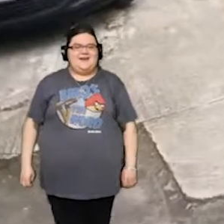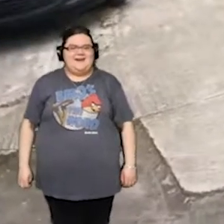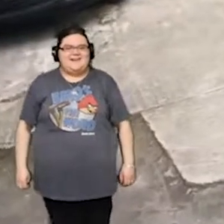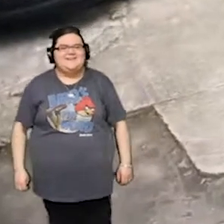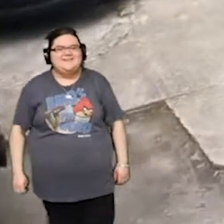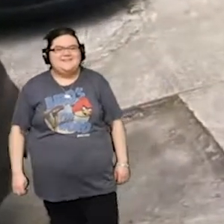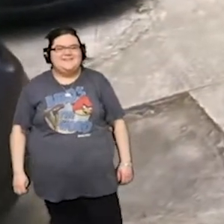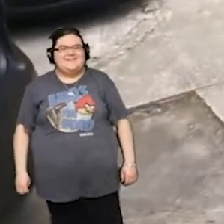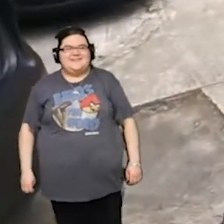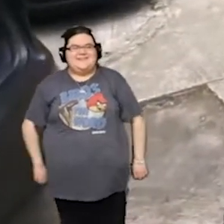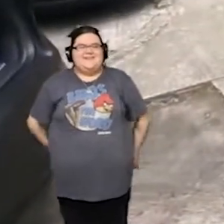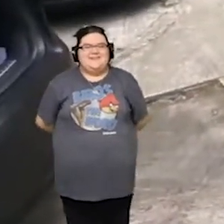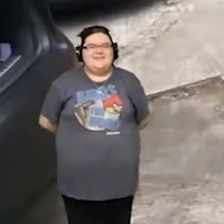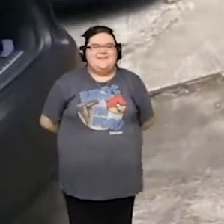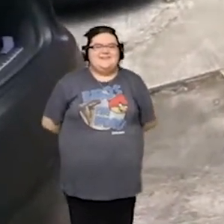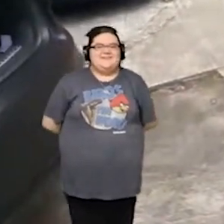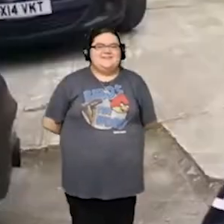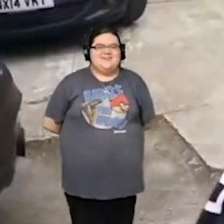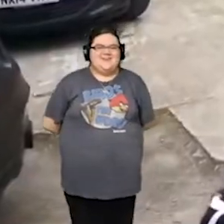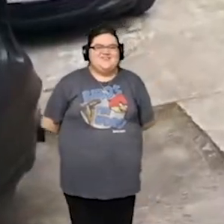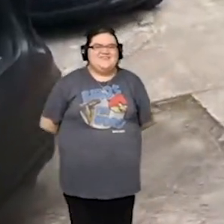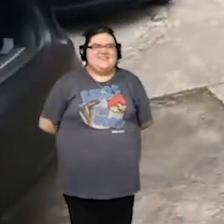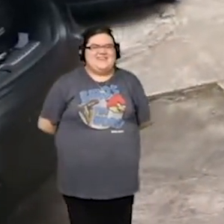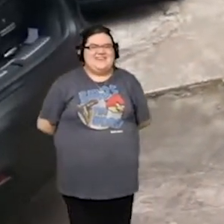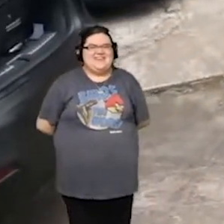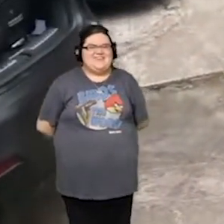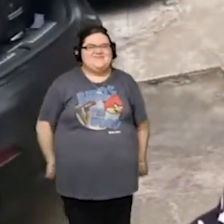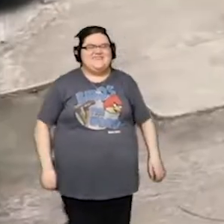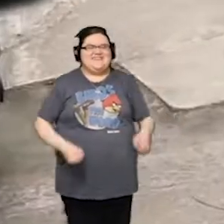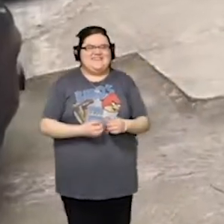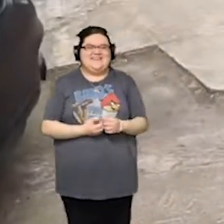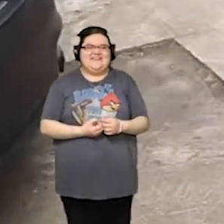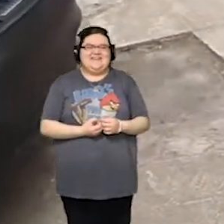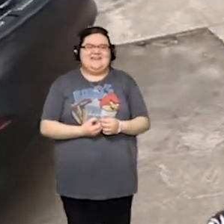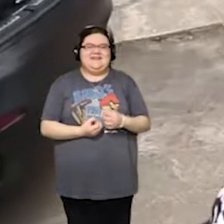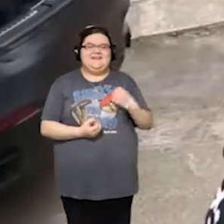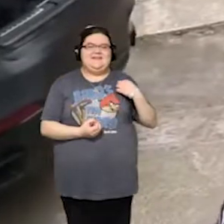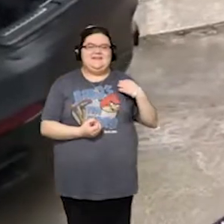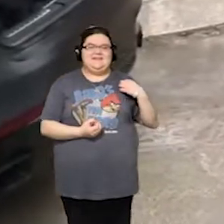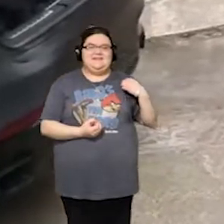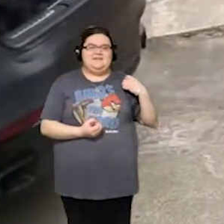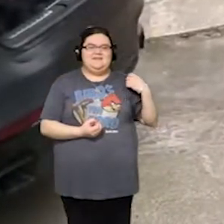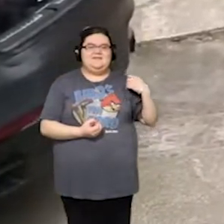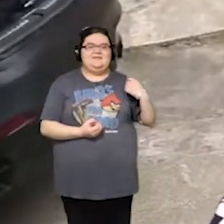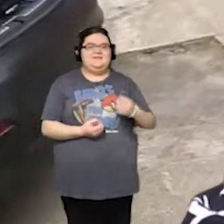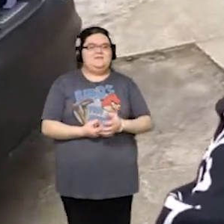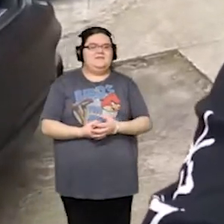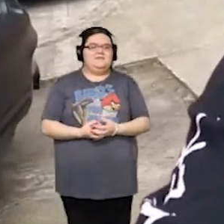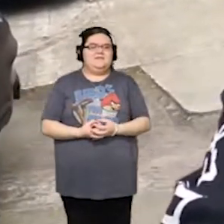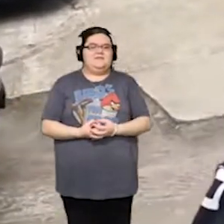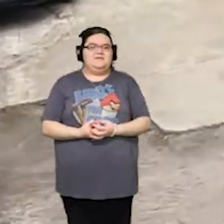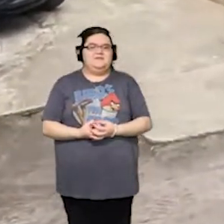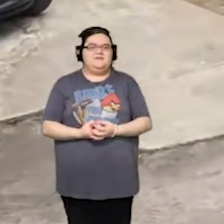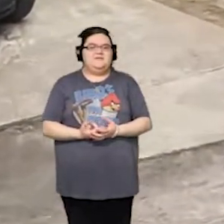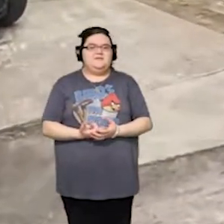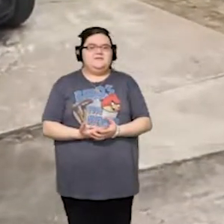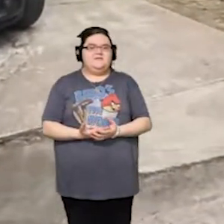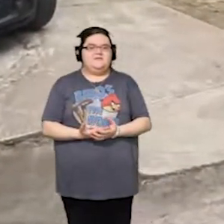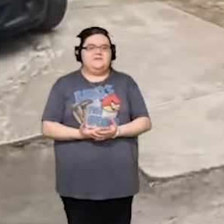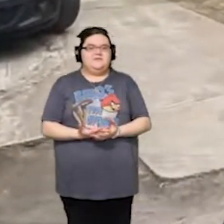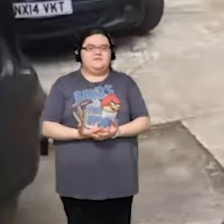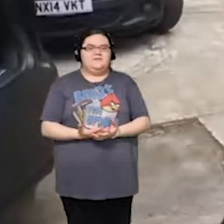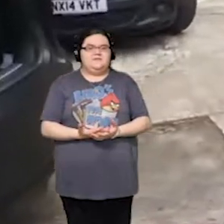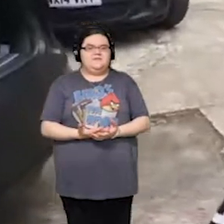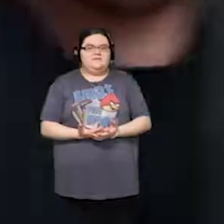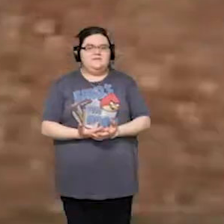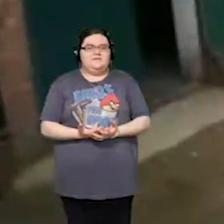Welcome. Yes, today they are. We're doing Sidemen Become Barbers. Someone made a comment the other day that to be part of the crew, your name has to start with a J because we've got James, John, and